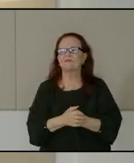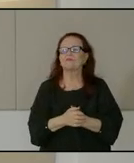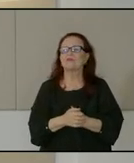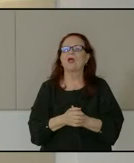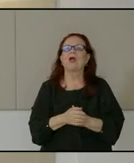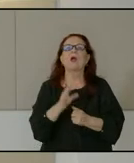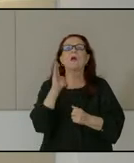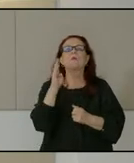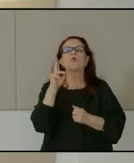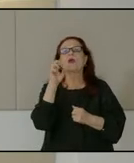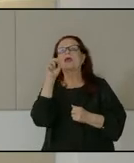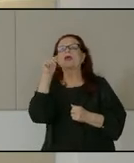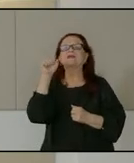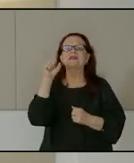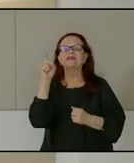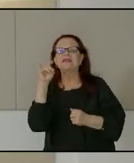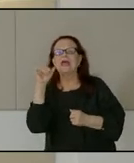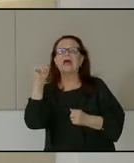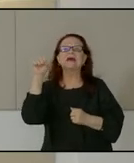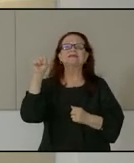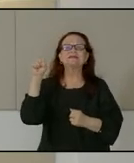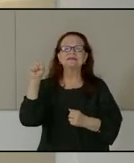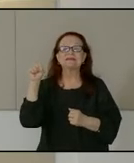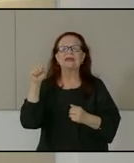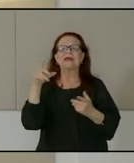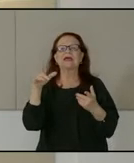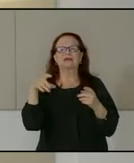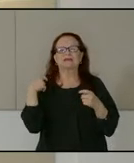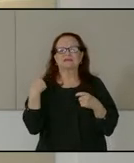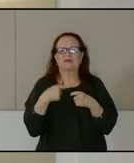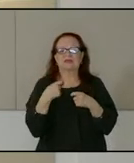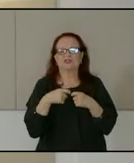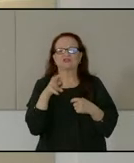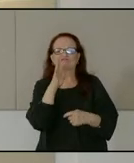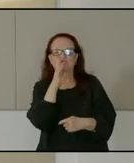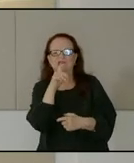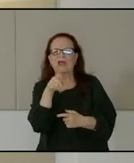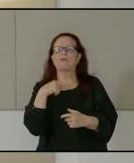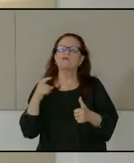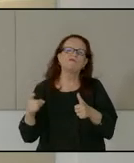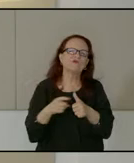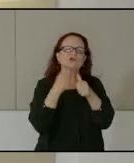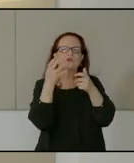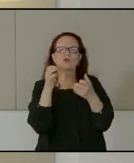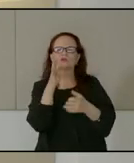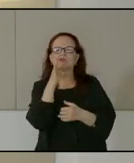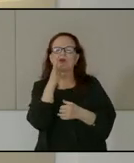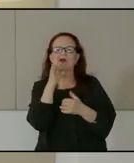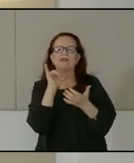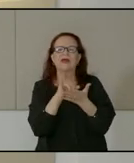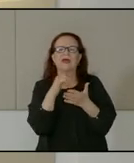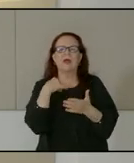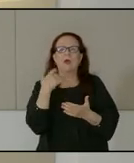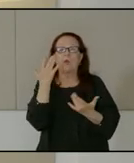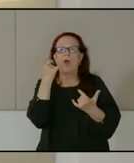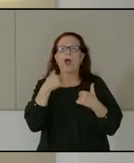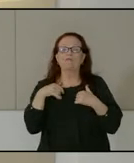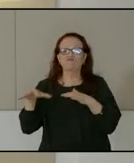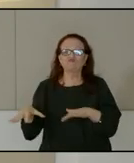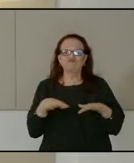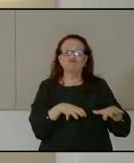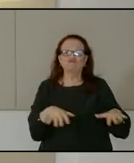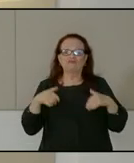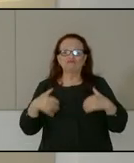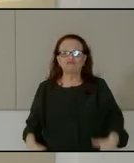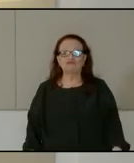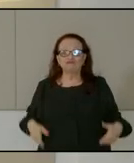Buenos dias. I'm Vicente Sarmiento, and I want to first start off by saying the reason I'm so casual and wearing jeans isn't